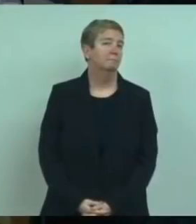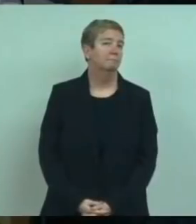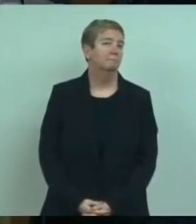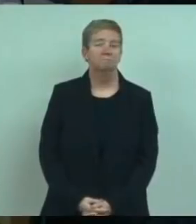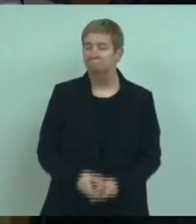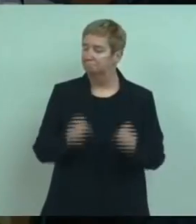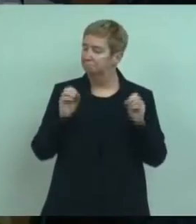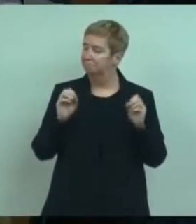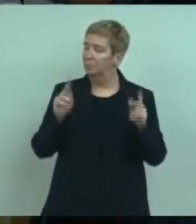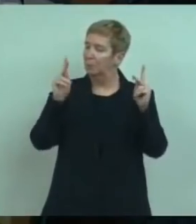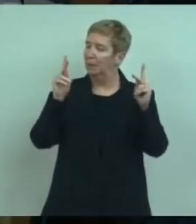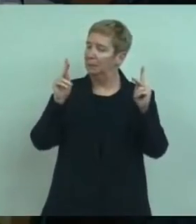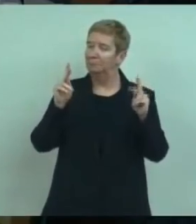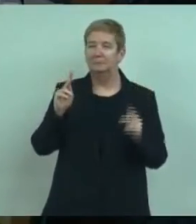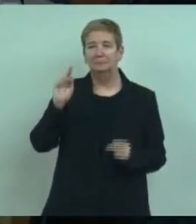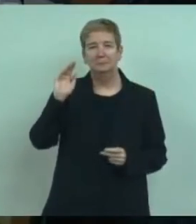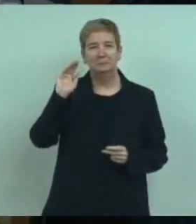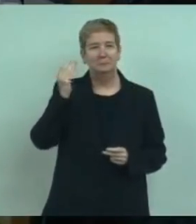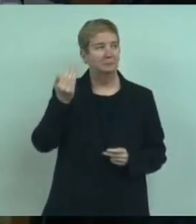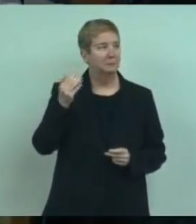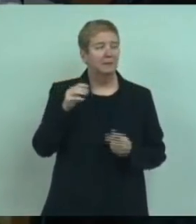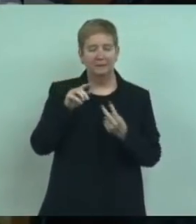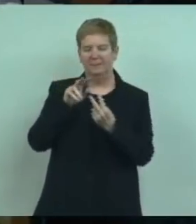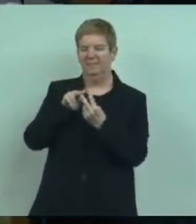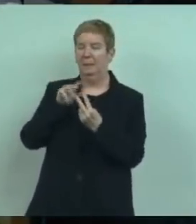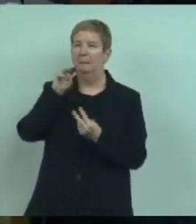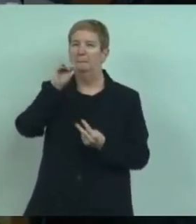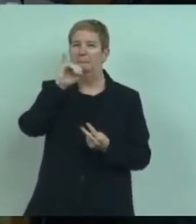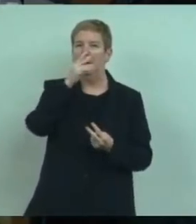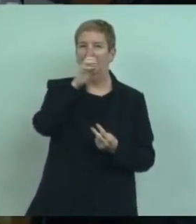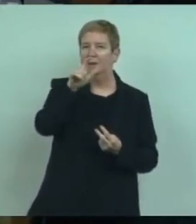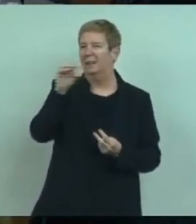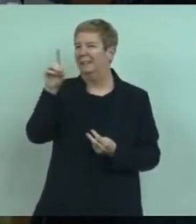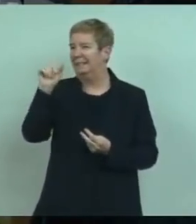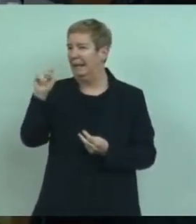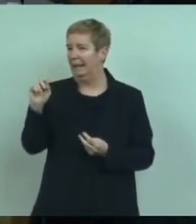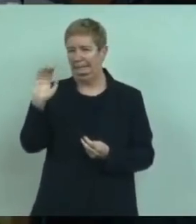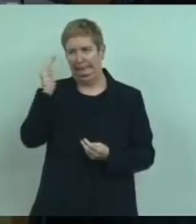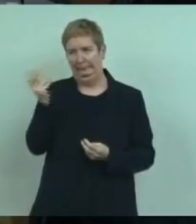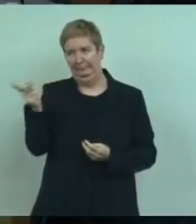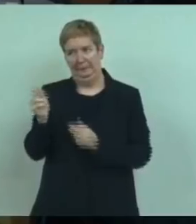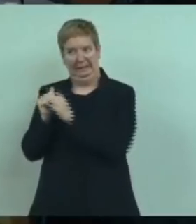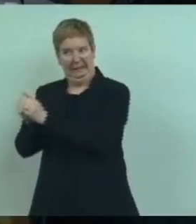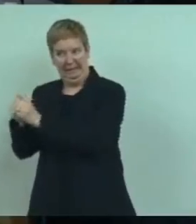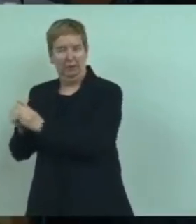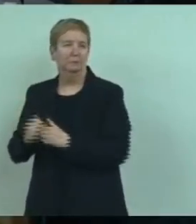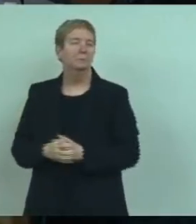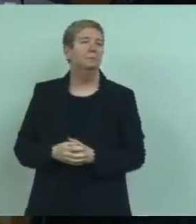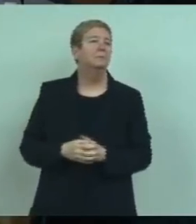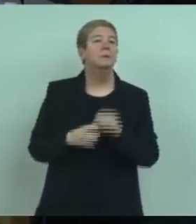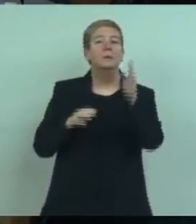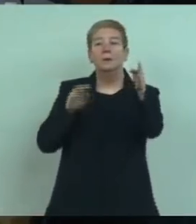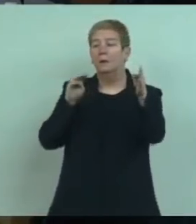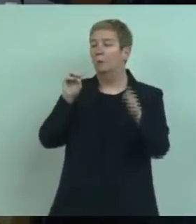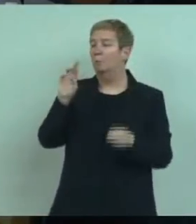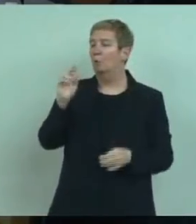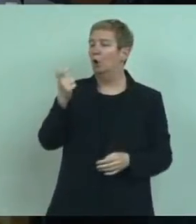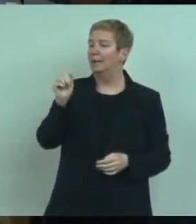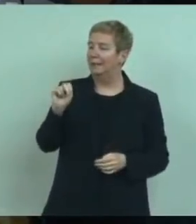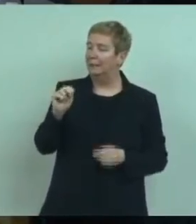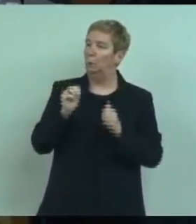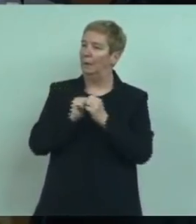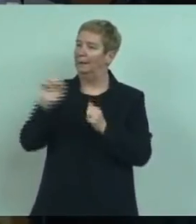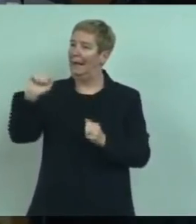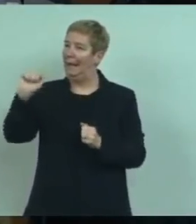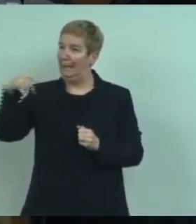All right, appears we don't have Michael and Dan are together. Michael quite yet. Do I have Morgan with the AP? You're unmuted. Are you